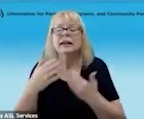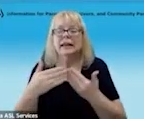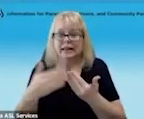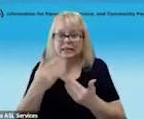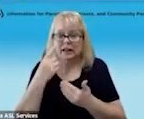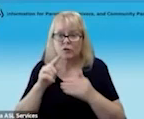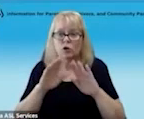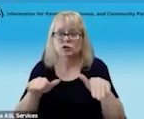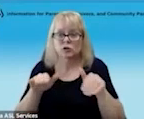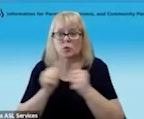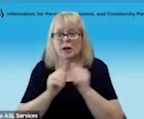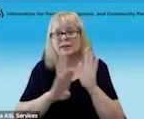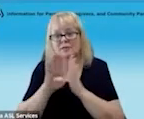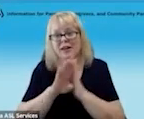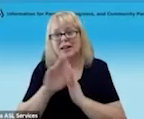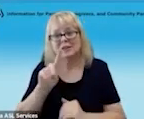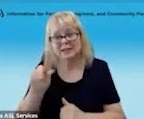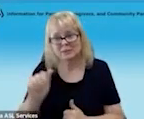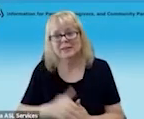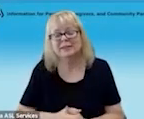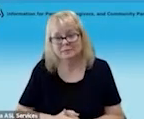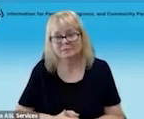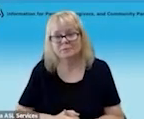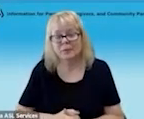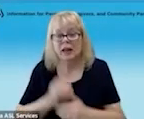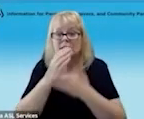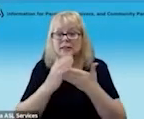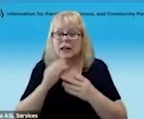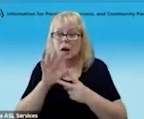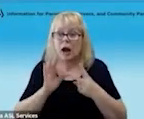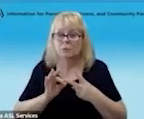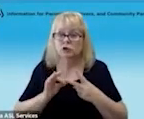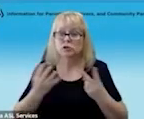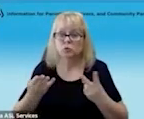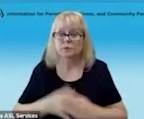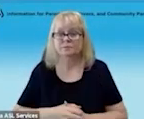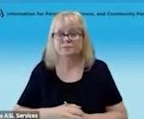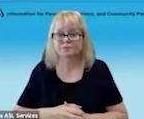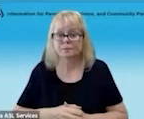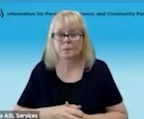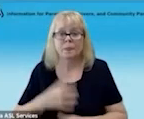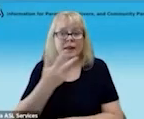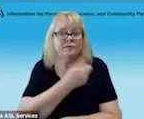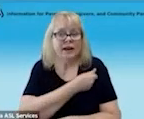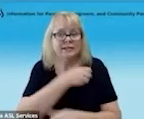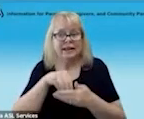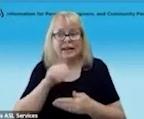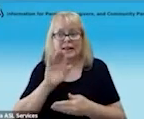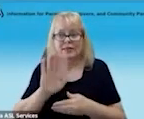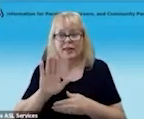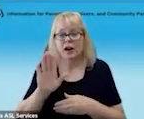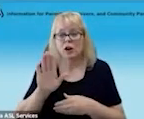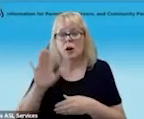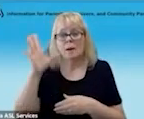getting vaccinated can be challenging. However, we have some tips to provide vaccination in ways that are easier